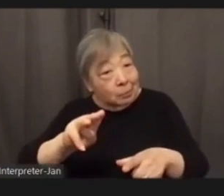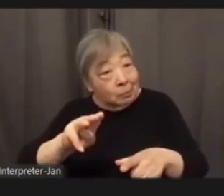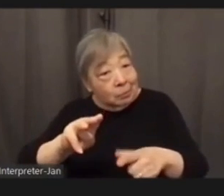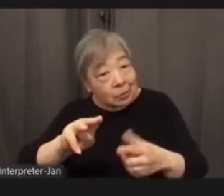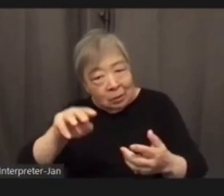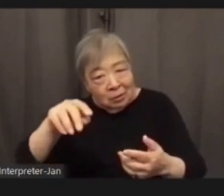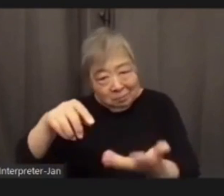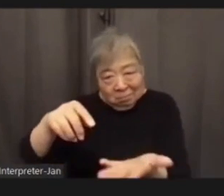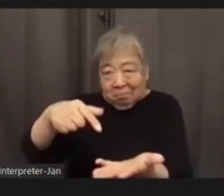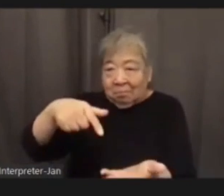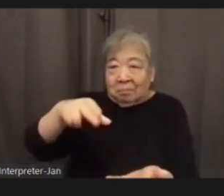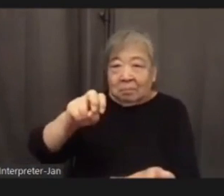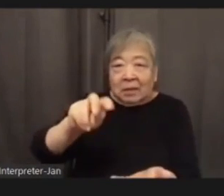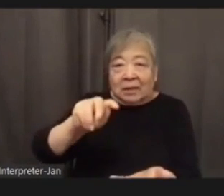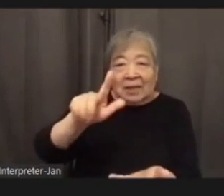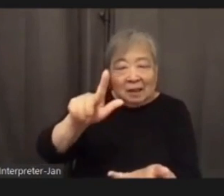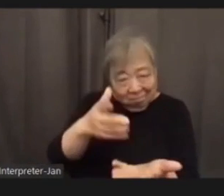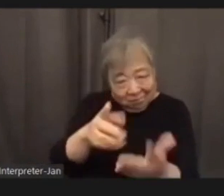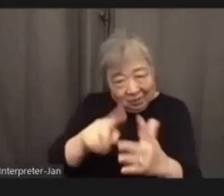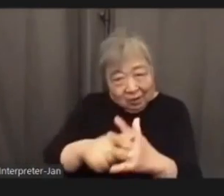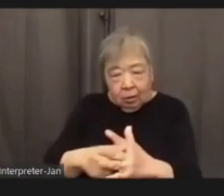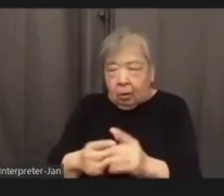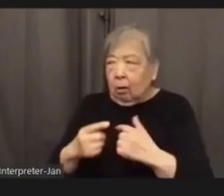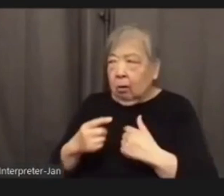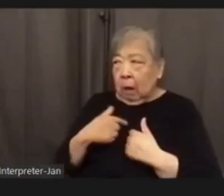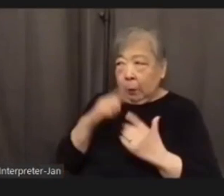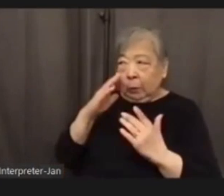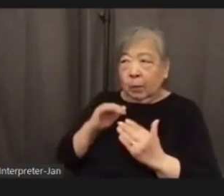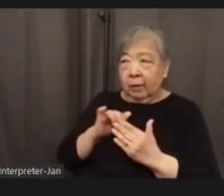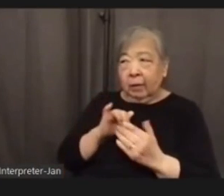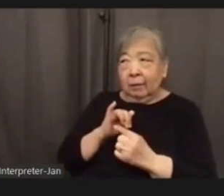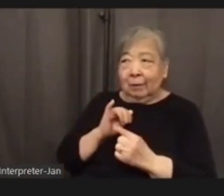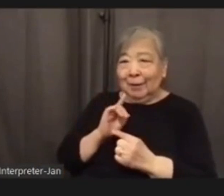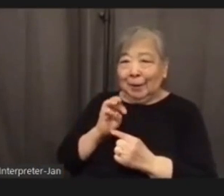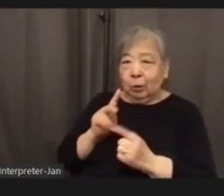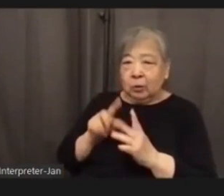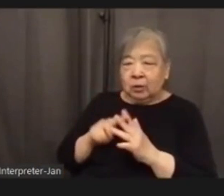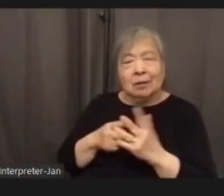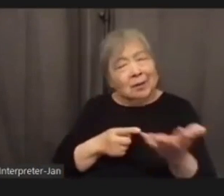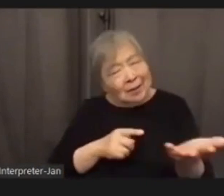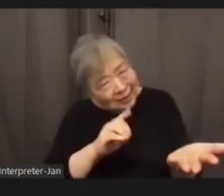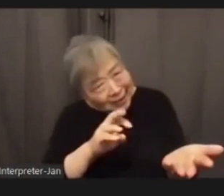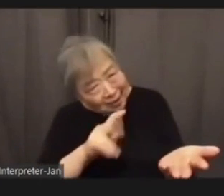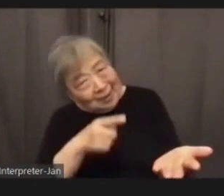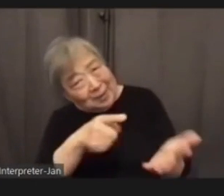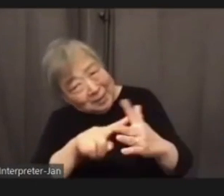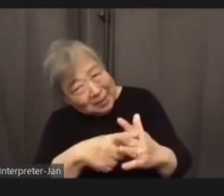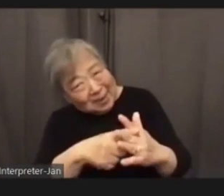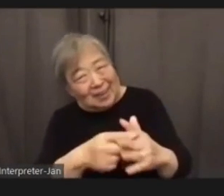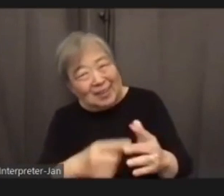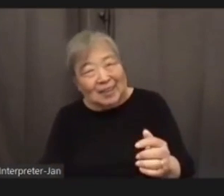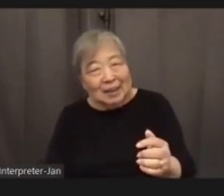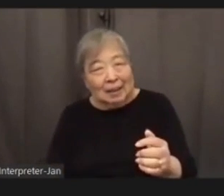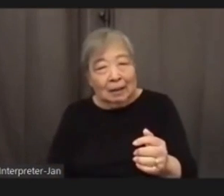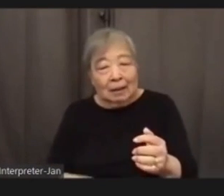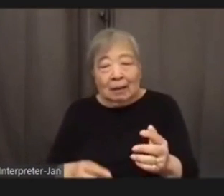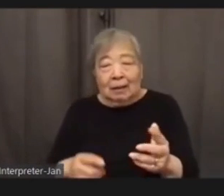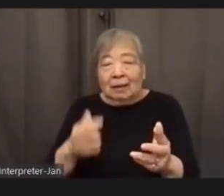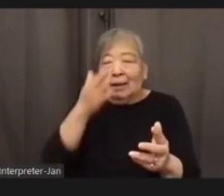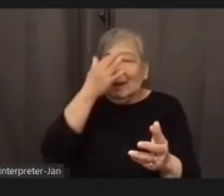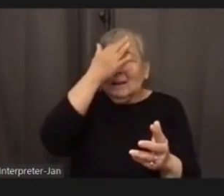Quetzal, why don't you start? I was hoping Derek could start. Derek, why don't you start?